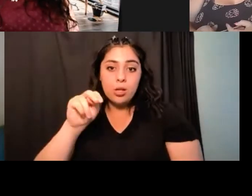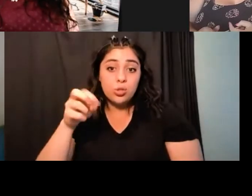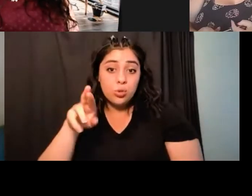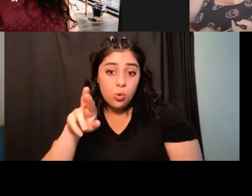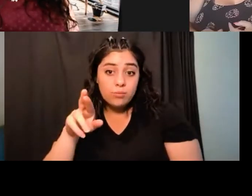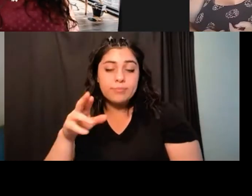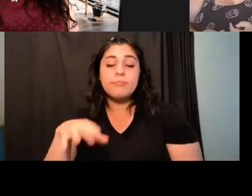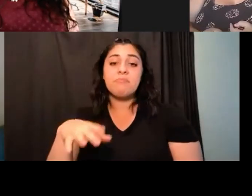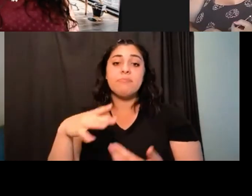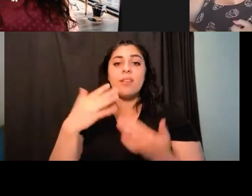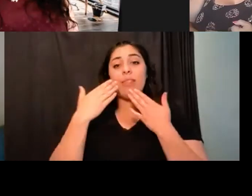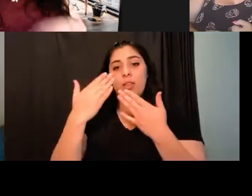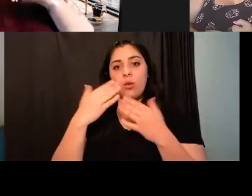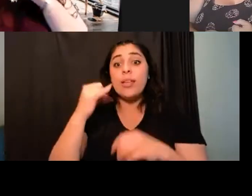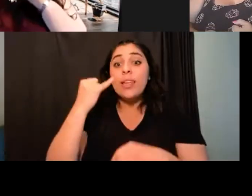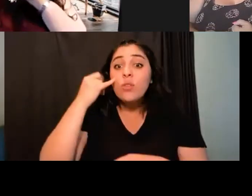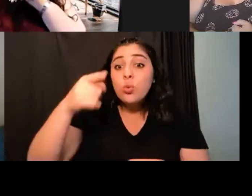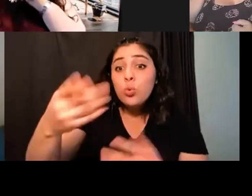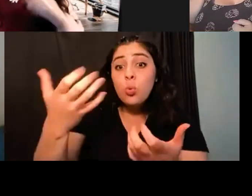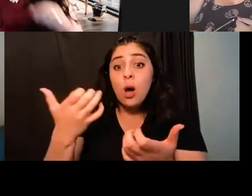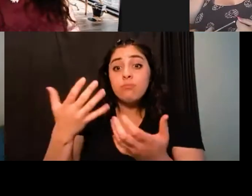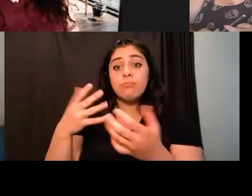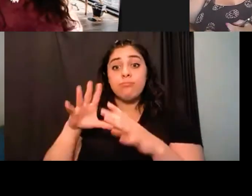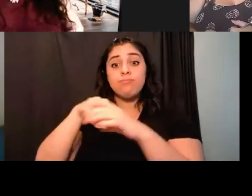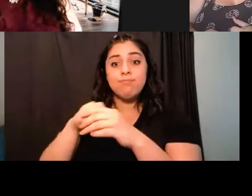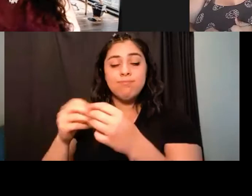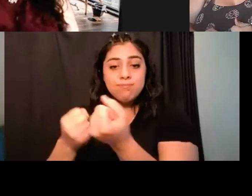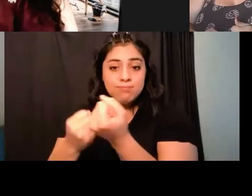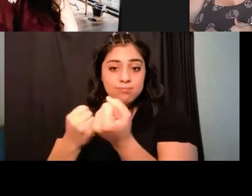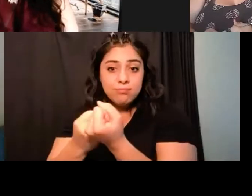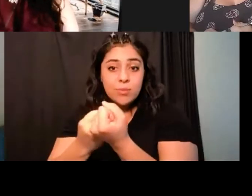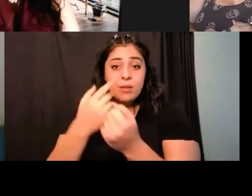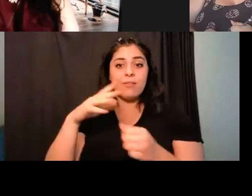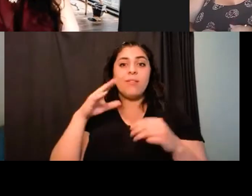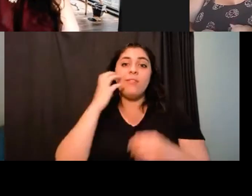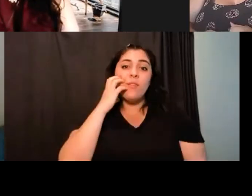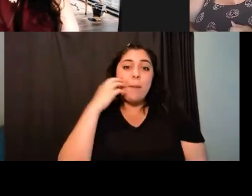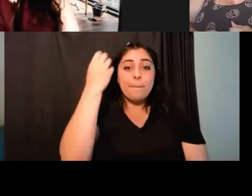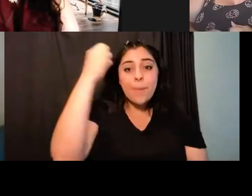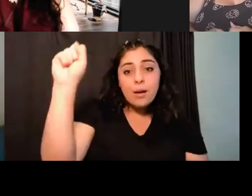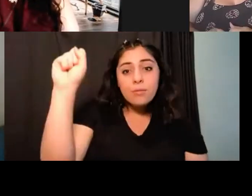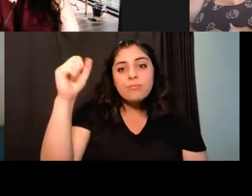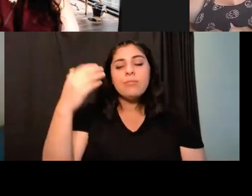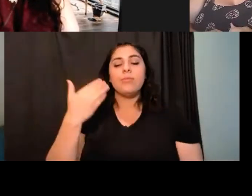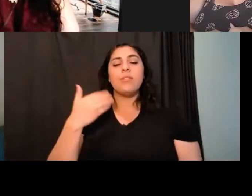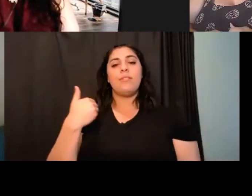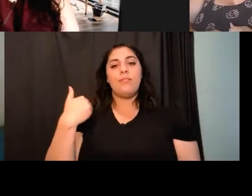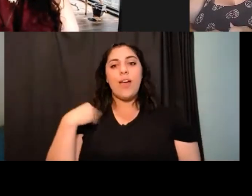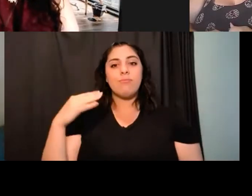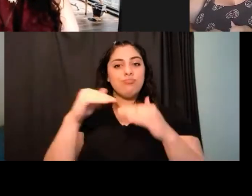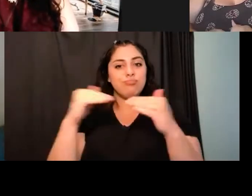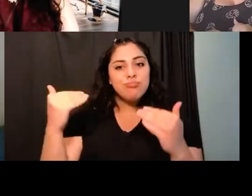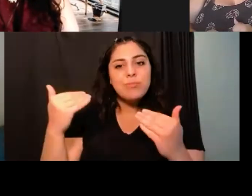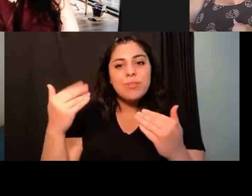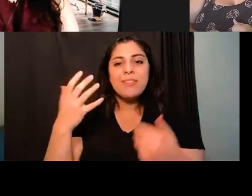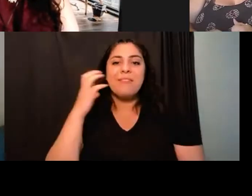more fat positive programming, more fat politics, more fat justice, and more fat fun, please do visit NAAFA.org